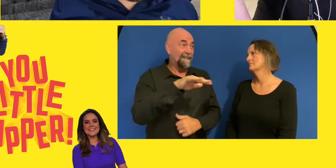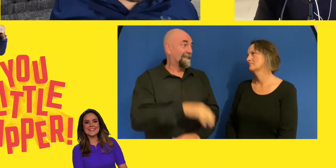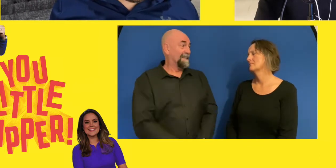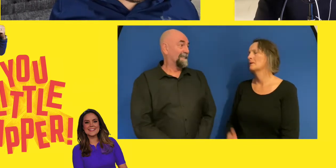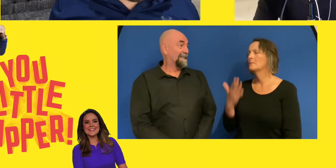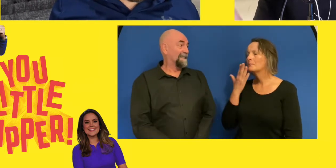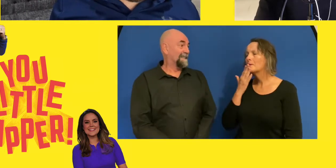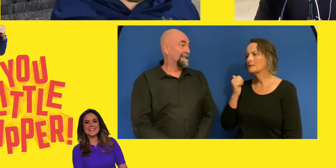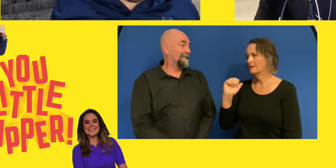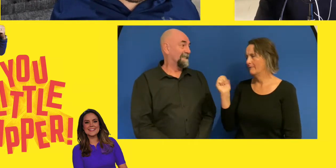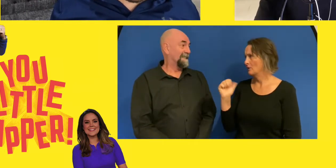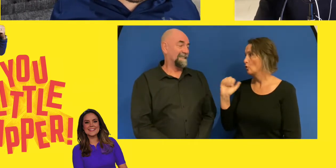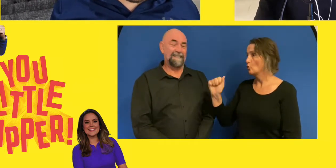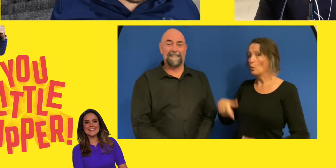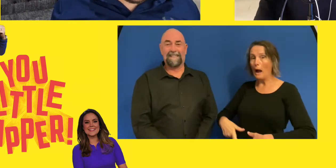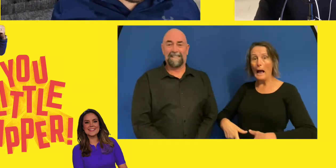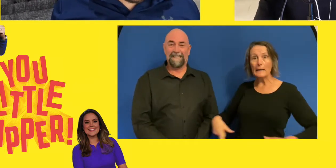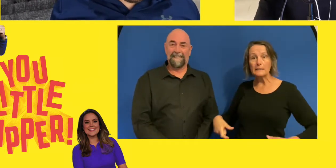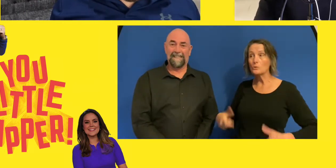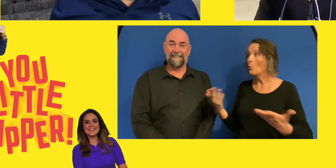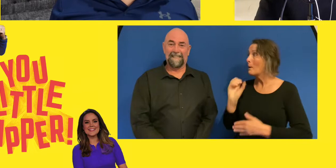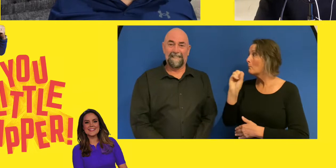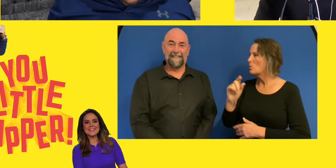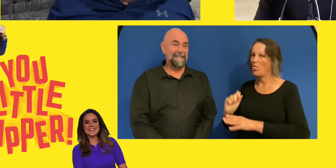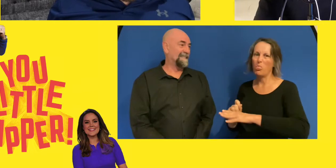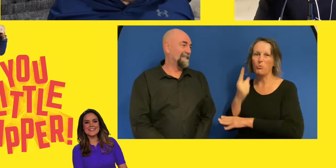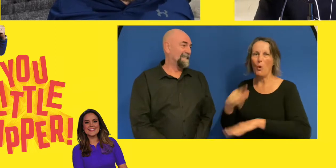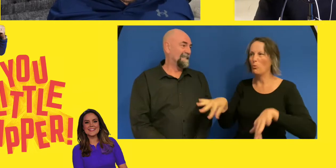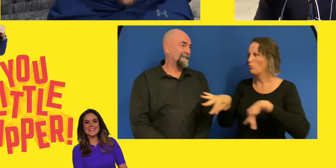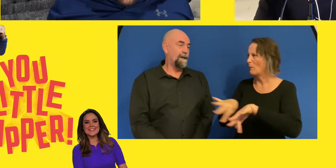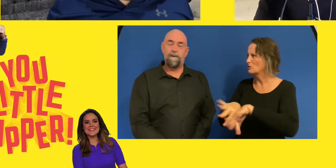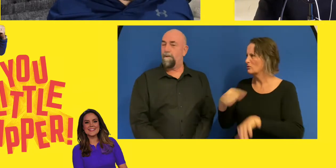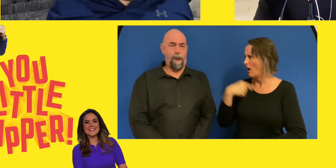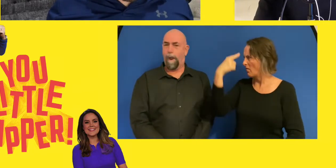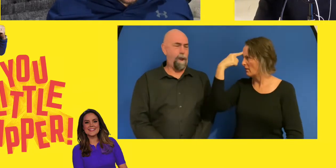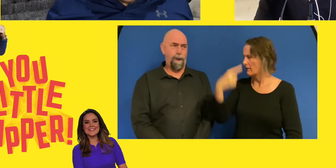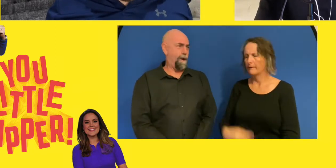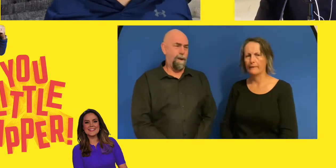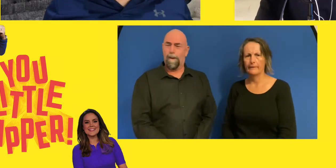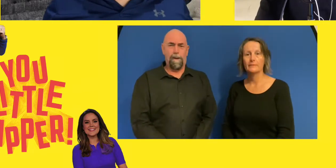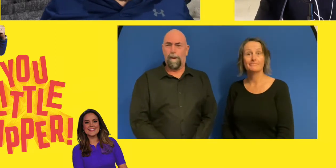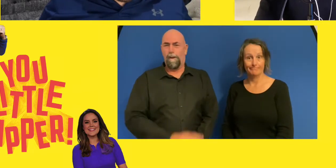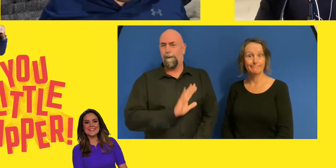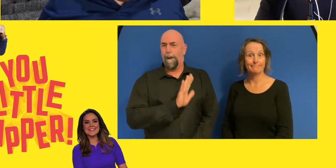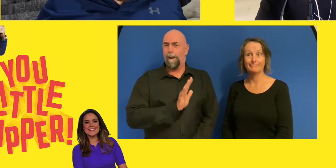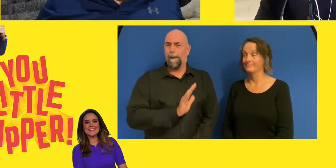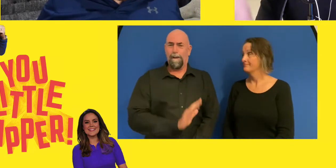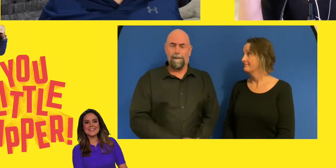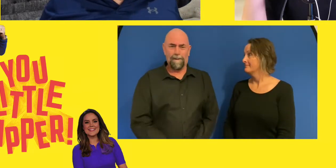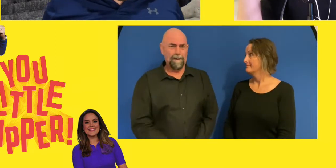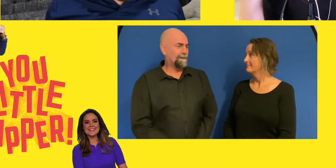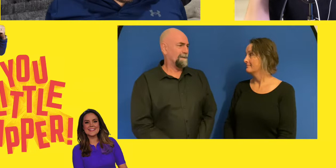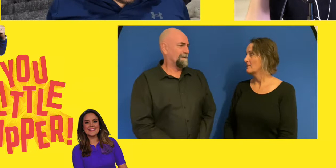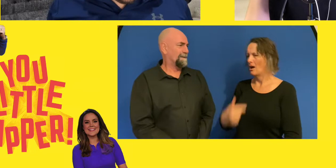mystery. We store them in the bin. That would be a crime, Georgie Tunney.